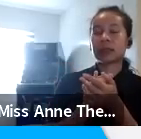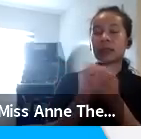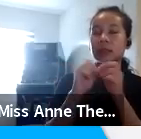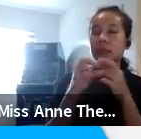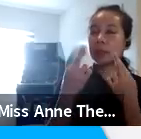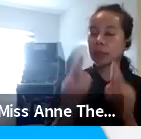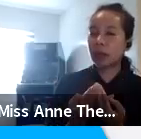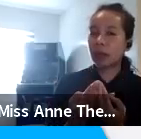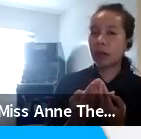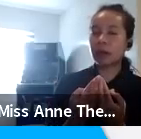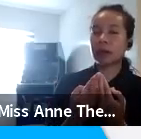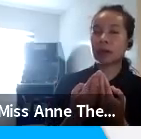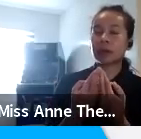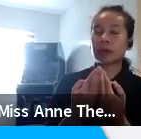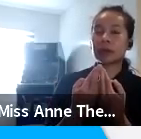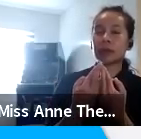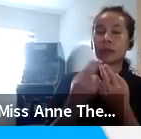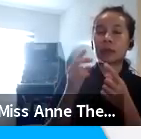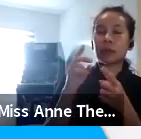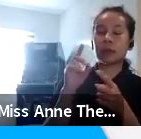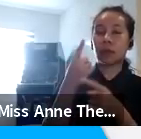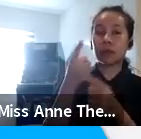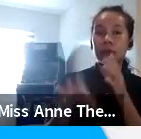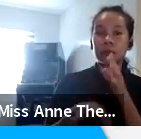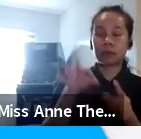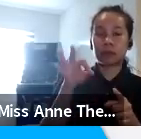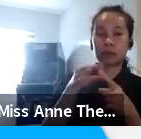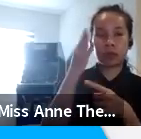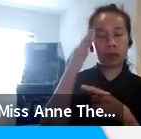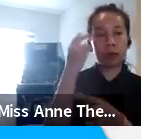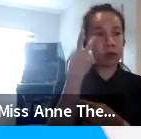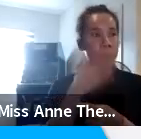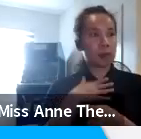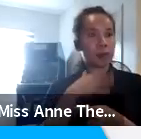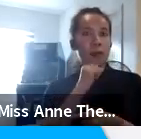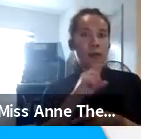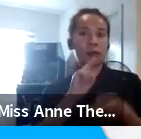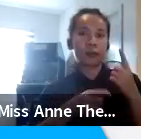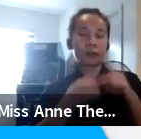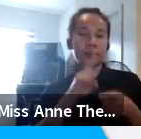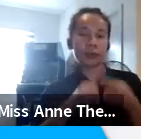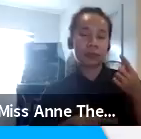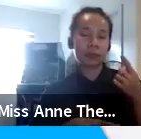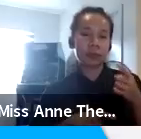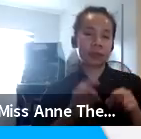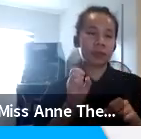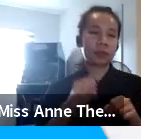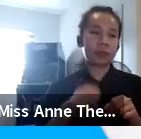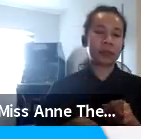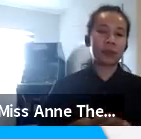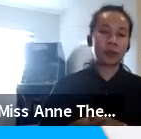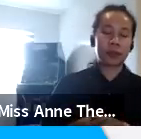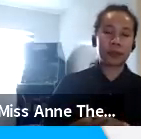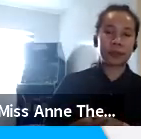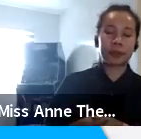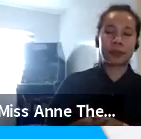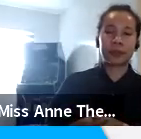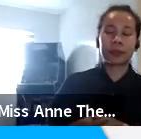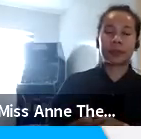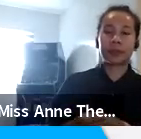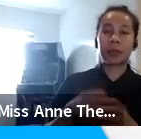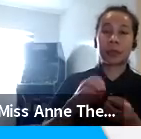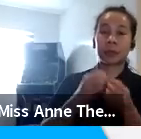the people there are also my old friends. So it's a long story actually. So number 7 would